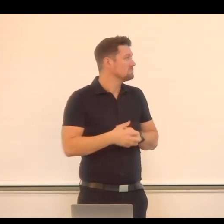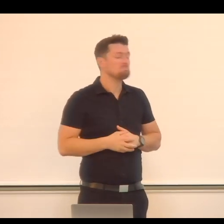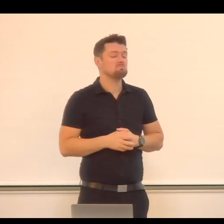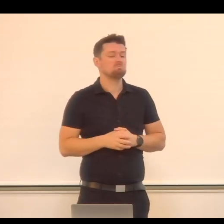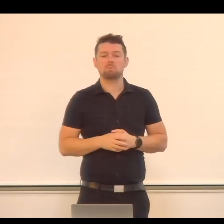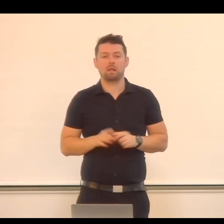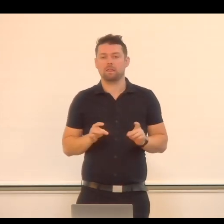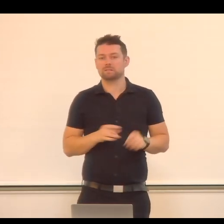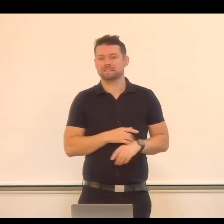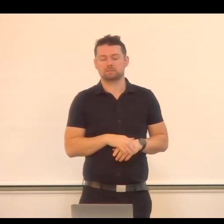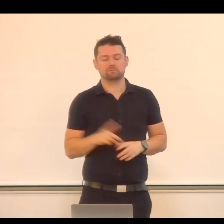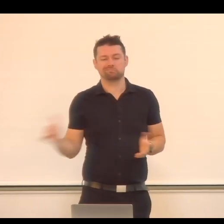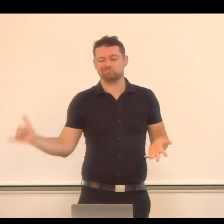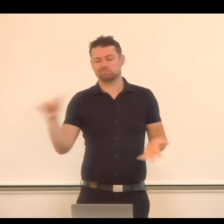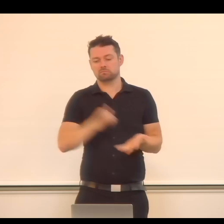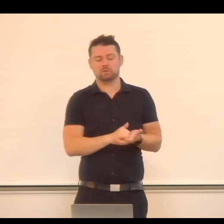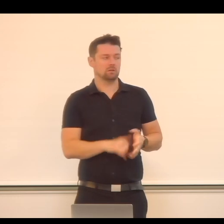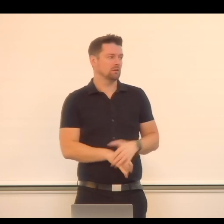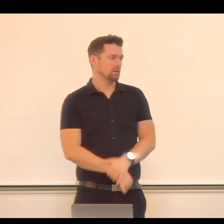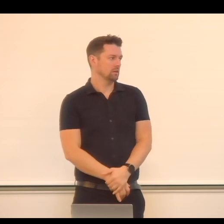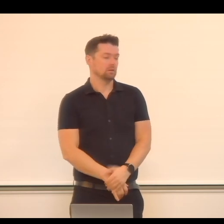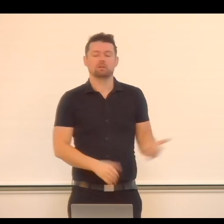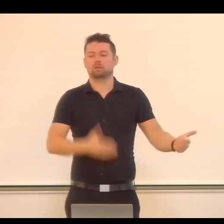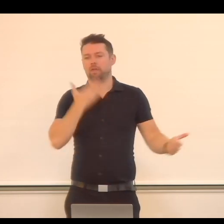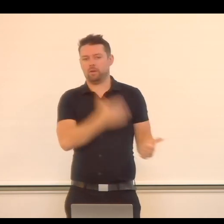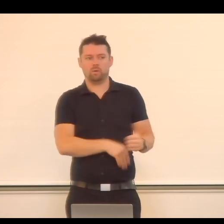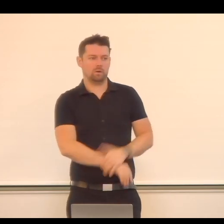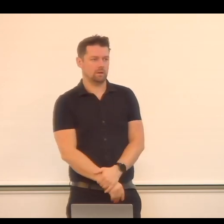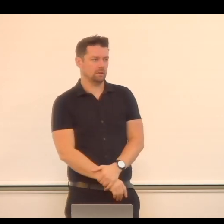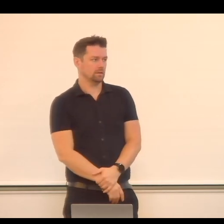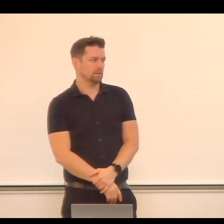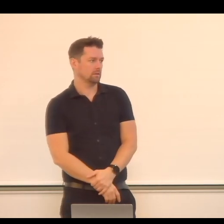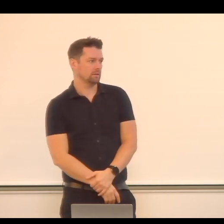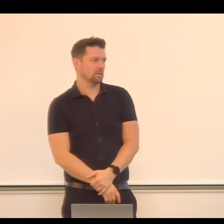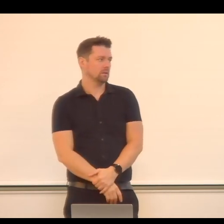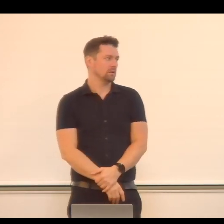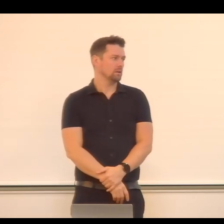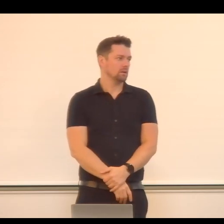it. Yeah. Okay, thank you. Yeah.